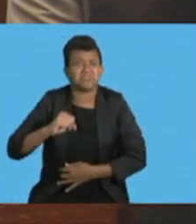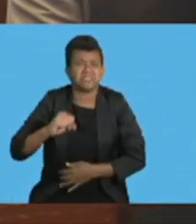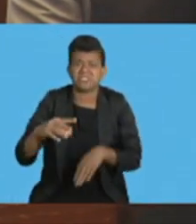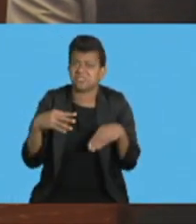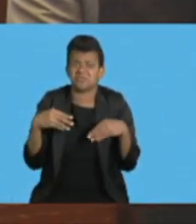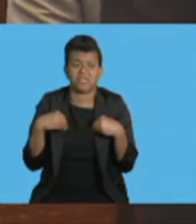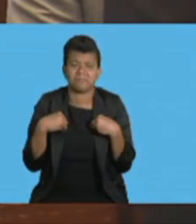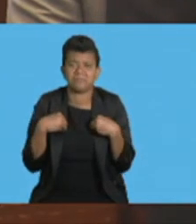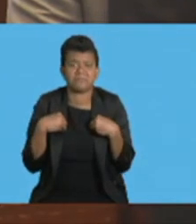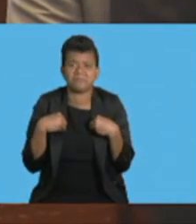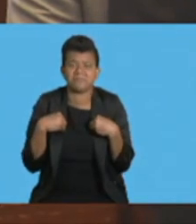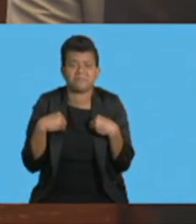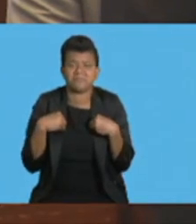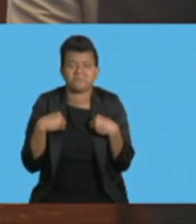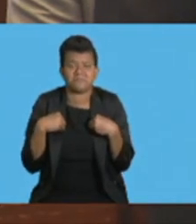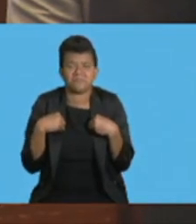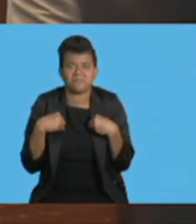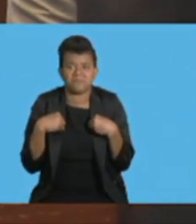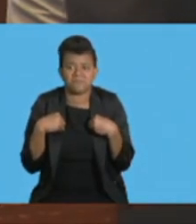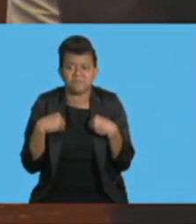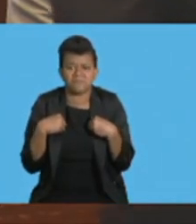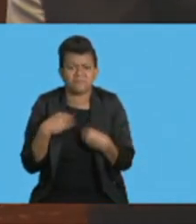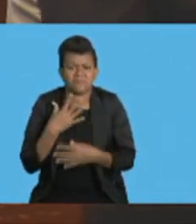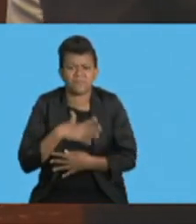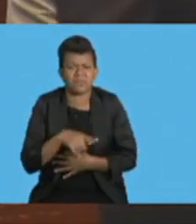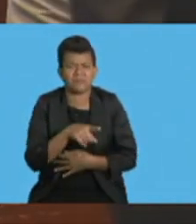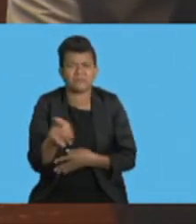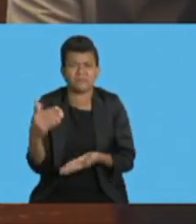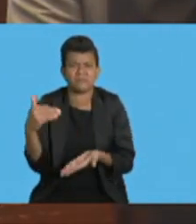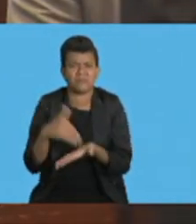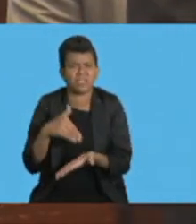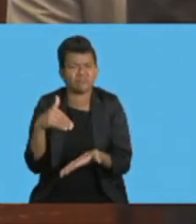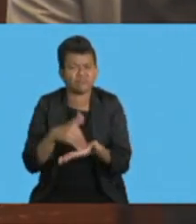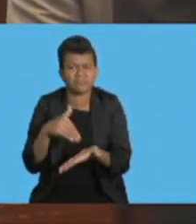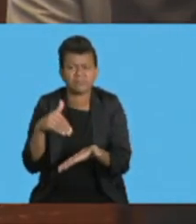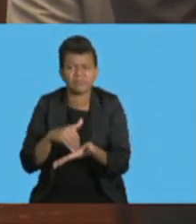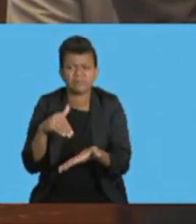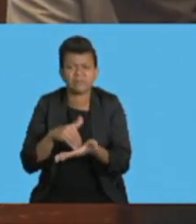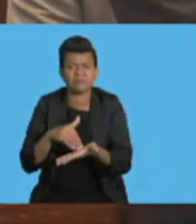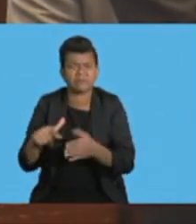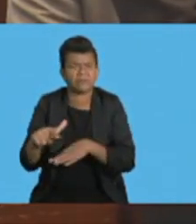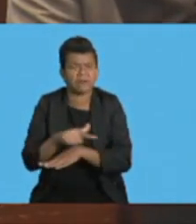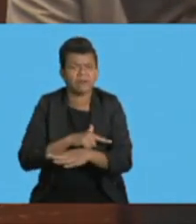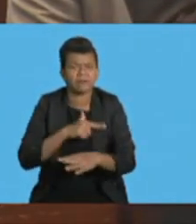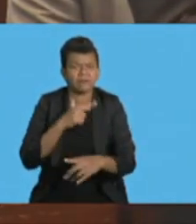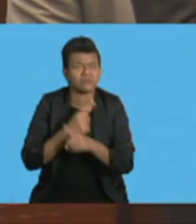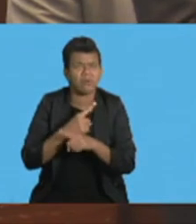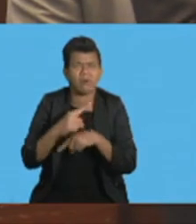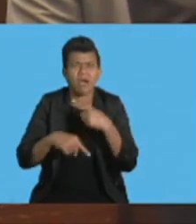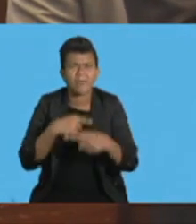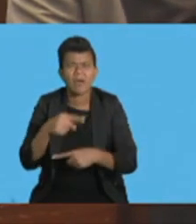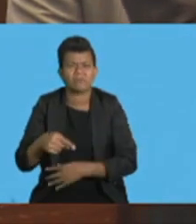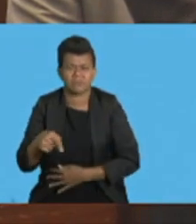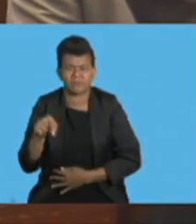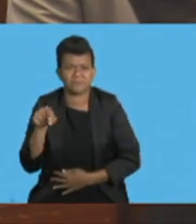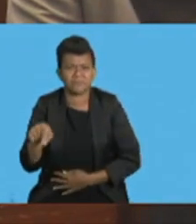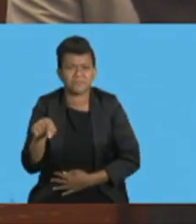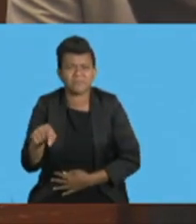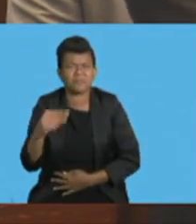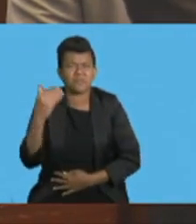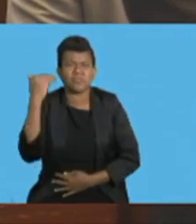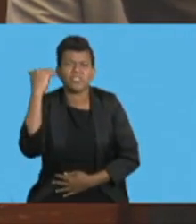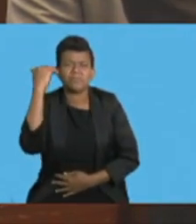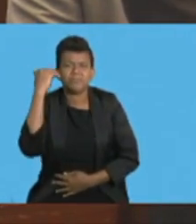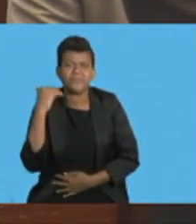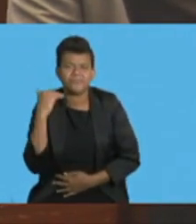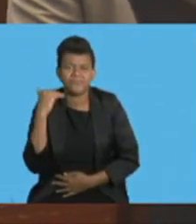law. I would reiterate, Honourable Speaker, that the land that we are talking about here is just a portion of the Thurston Garden, which is not